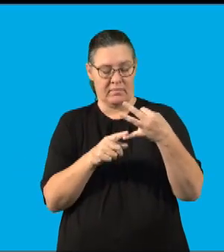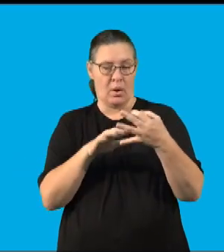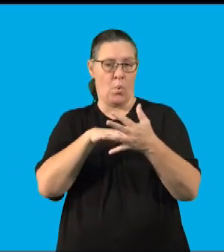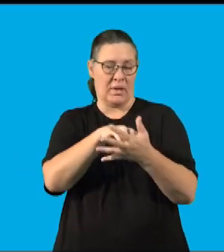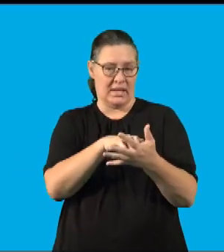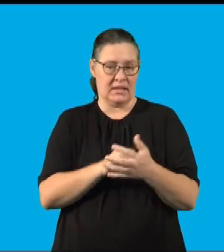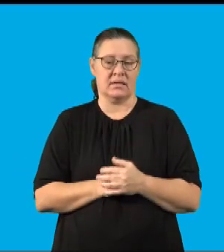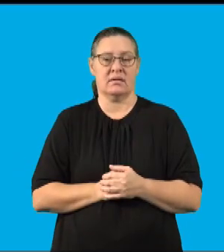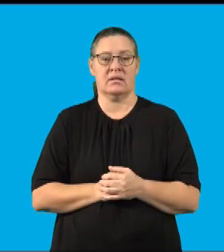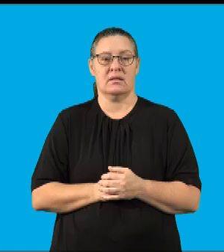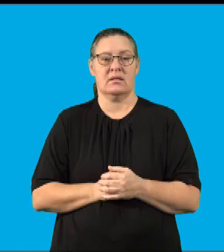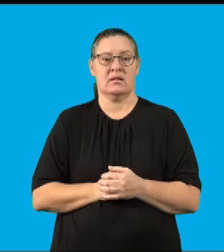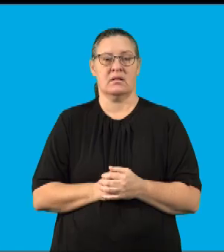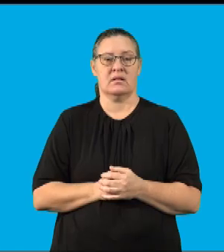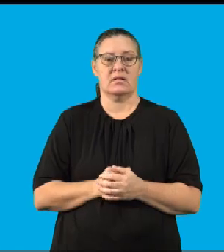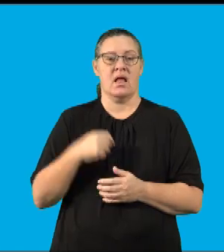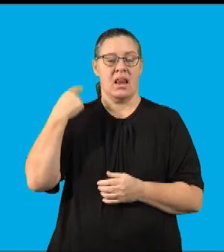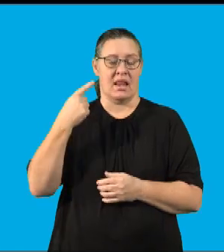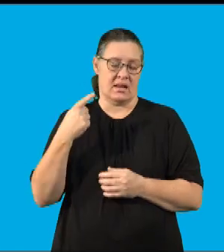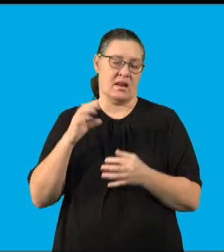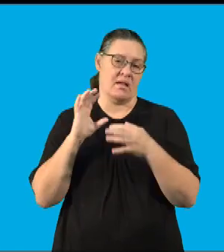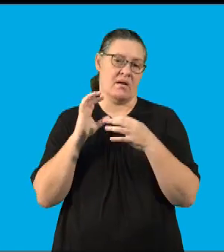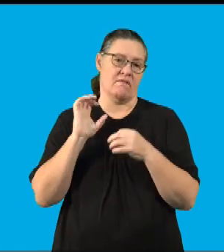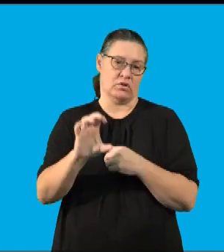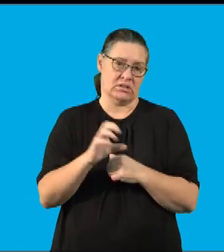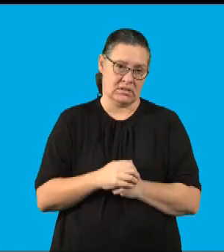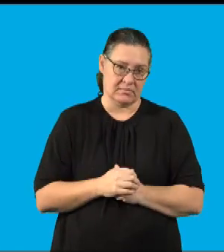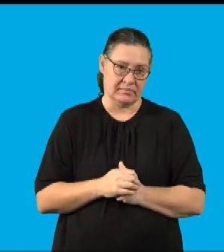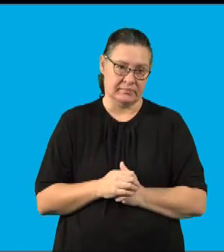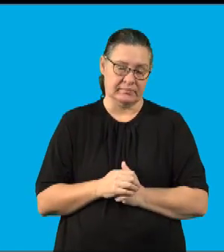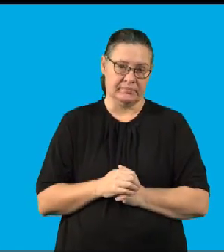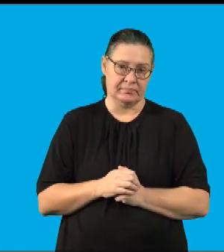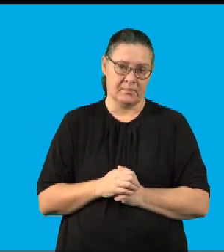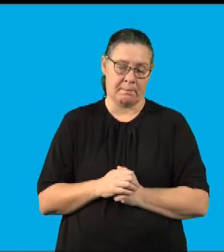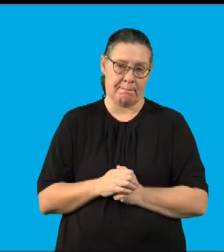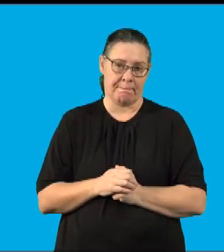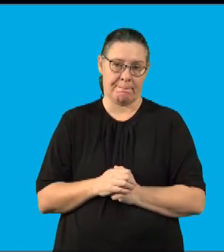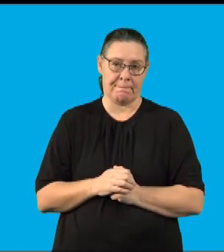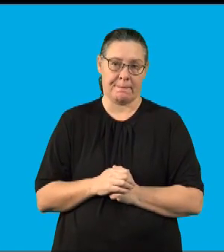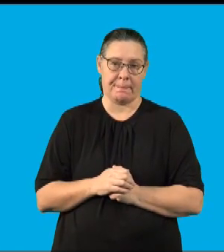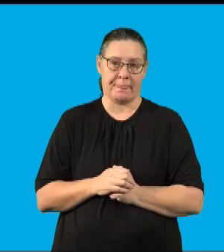And then the weakest one out of the three would be your London forces.